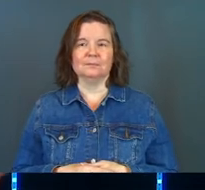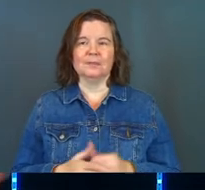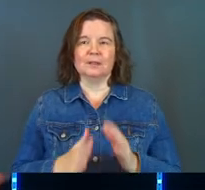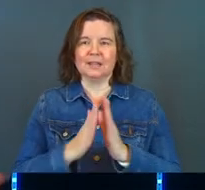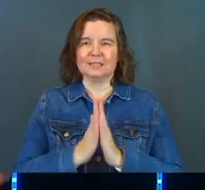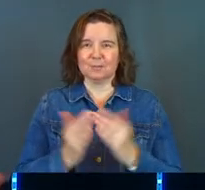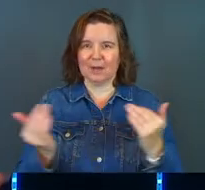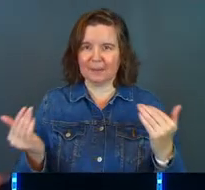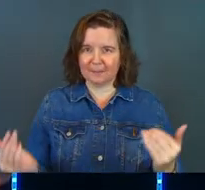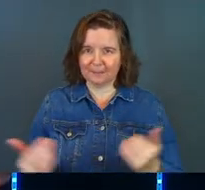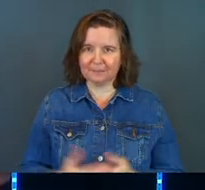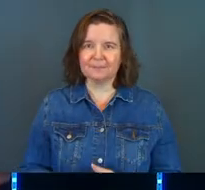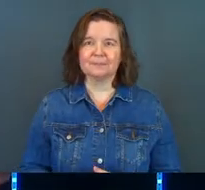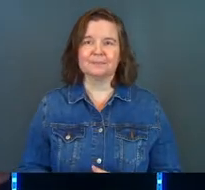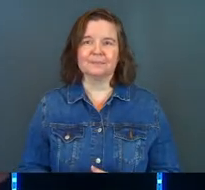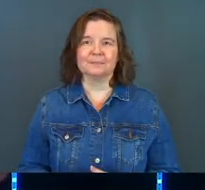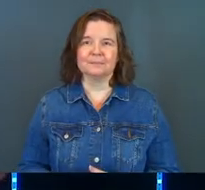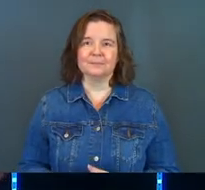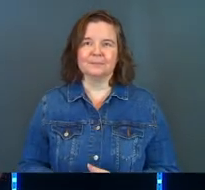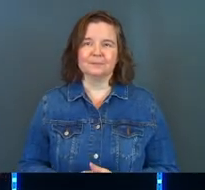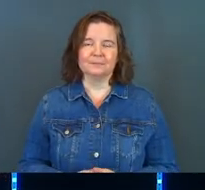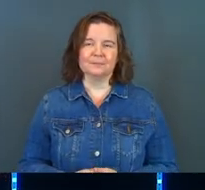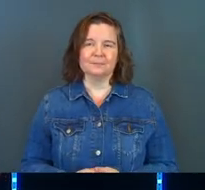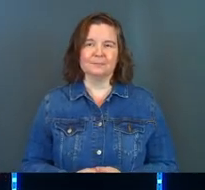Let's pray.